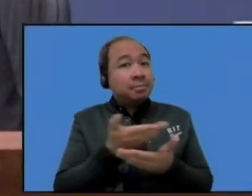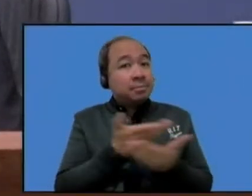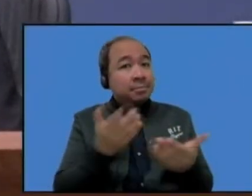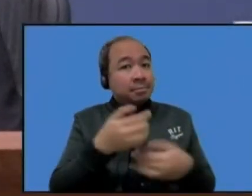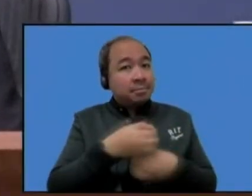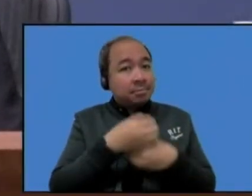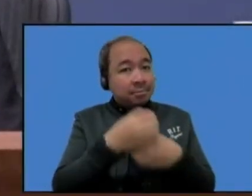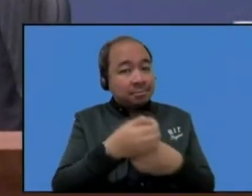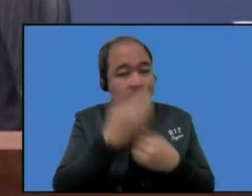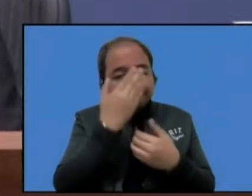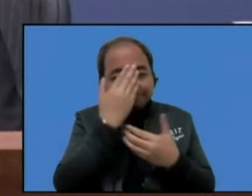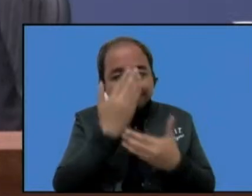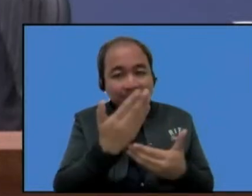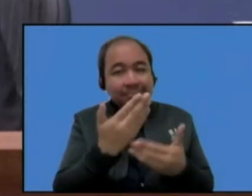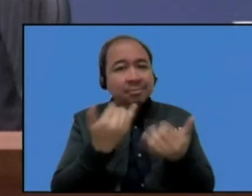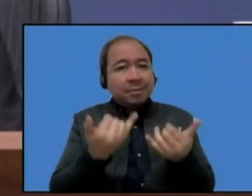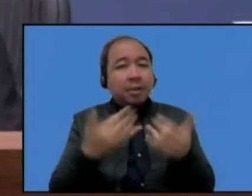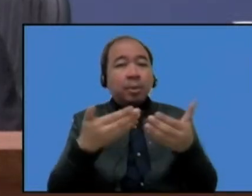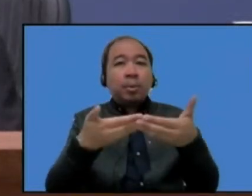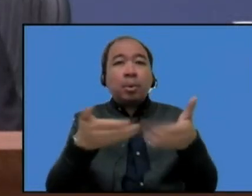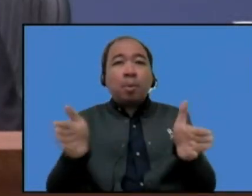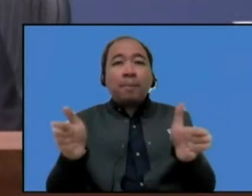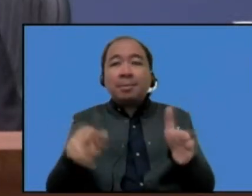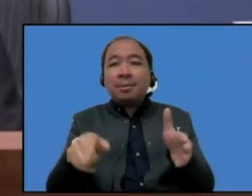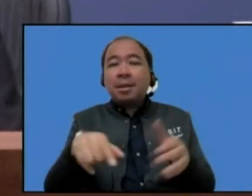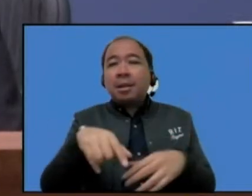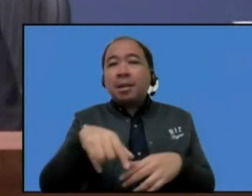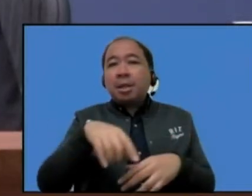delegates, I will now open the floor for statement.